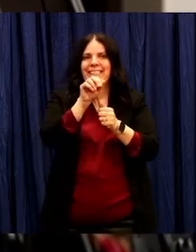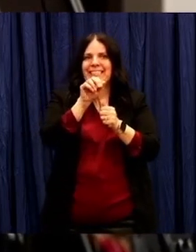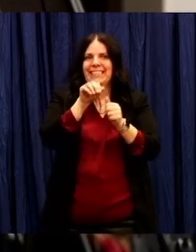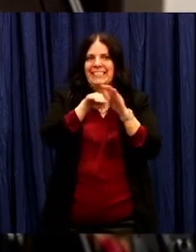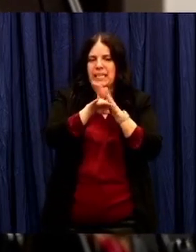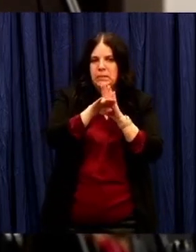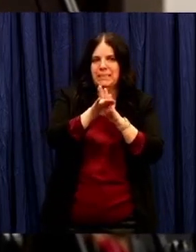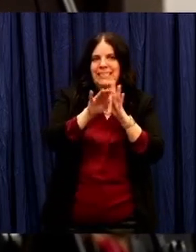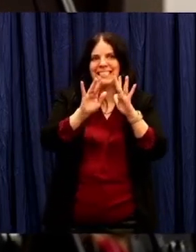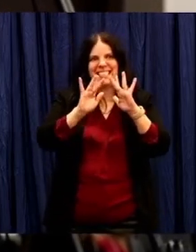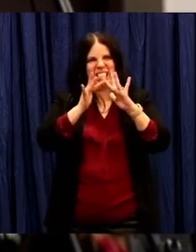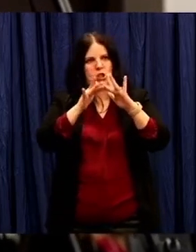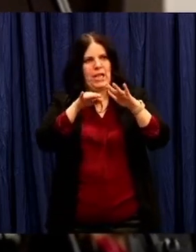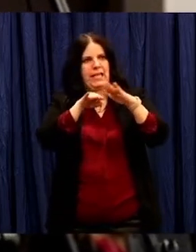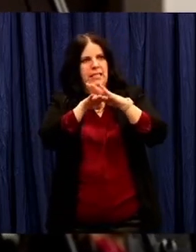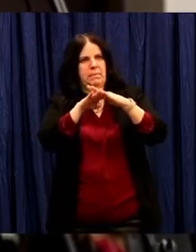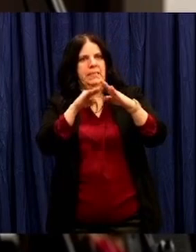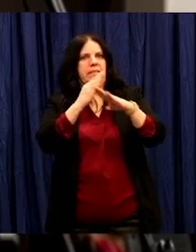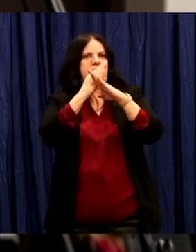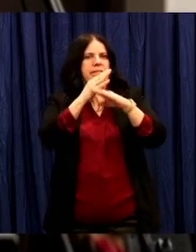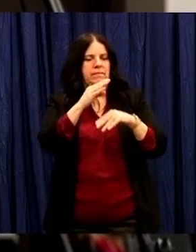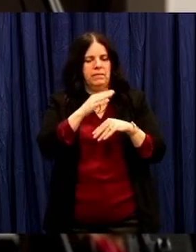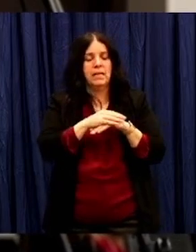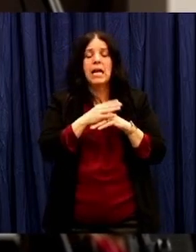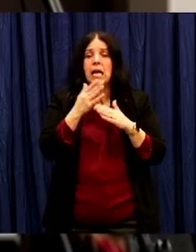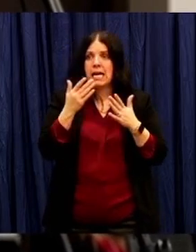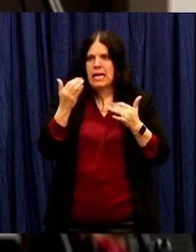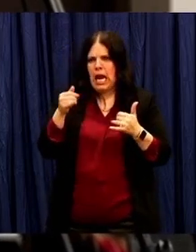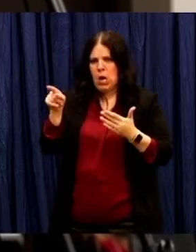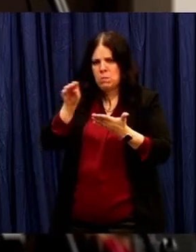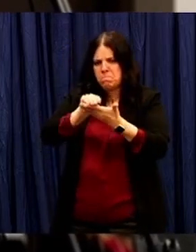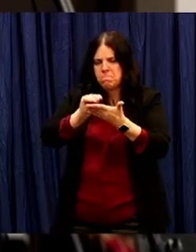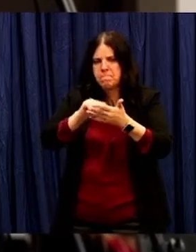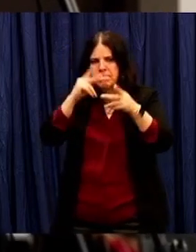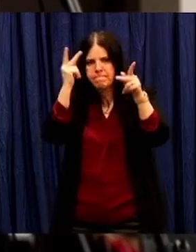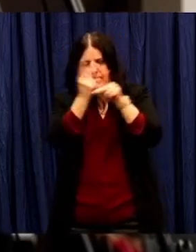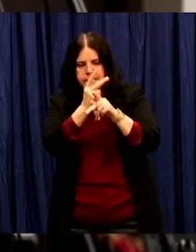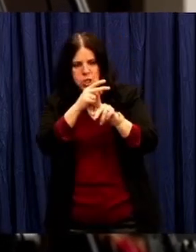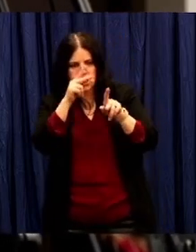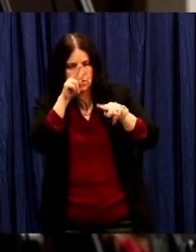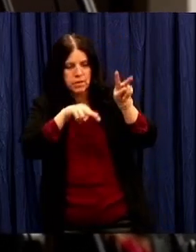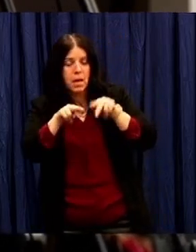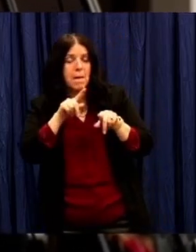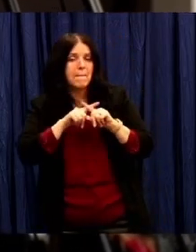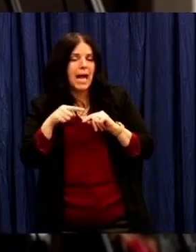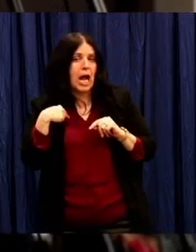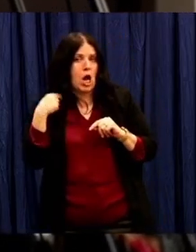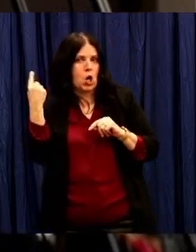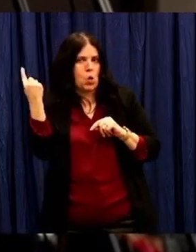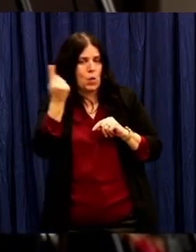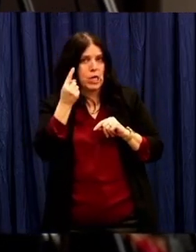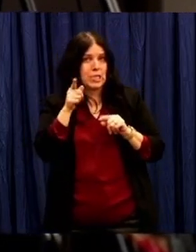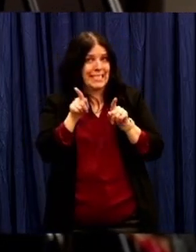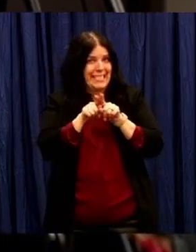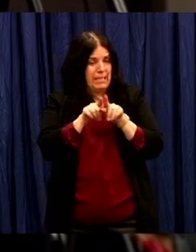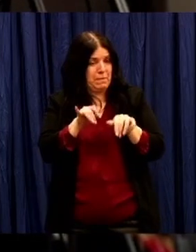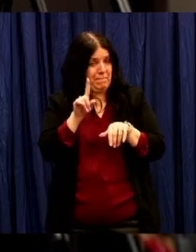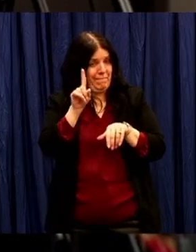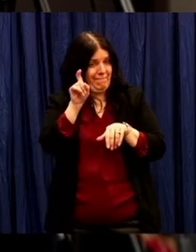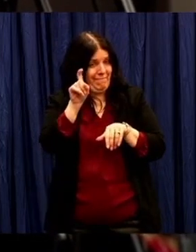and measurable. At the same time, do you see a risk in them getting too specific so that